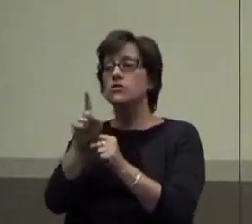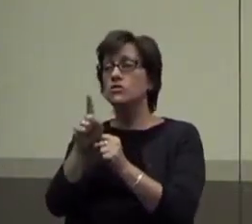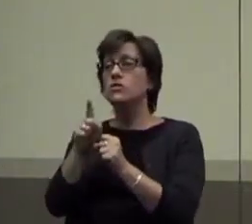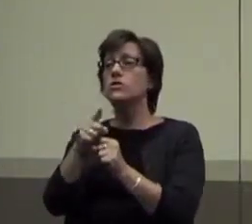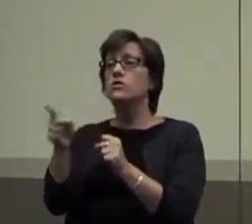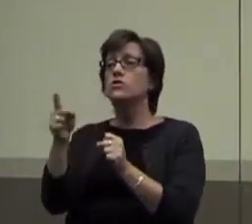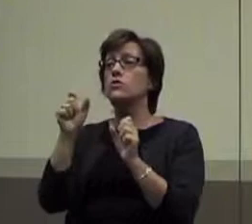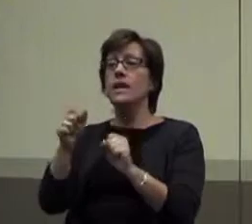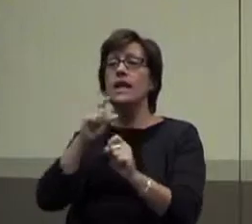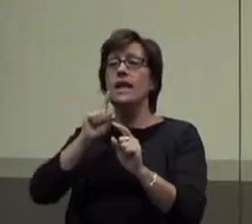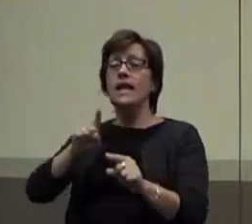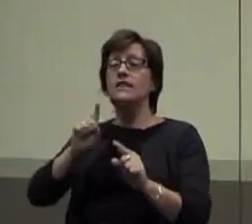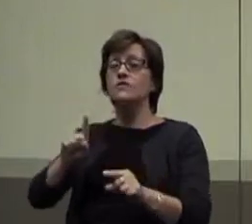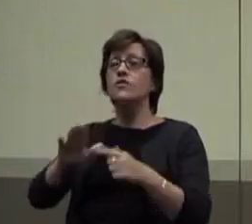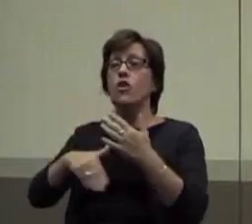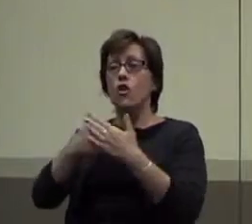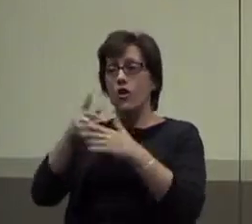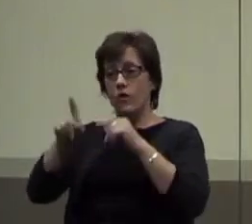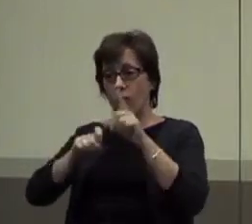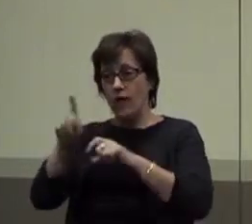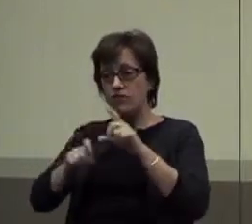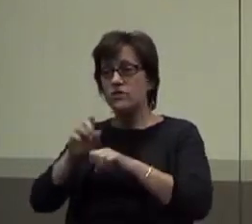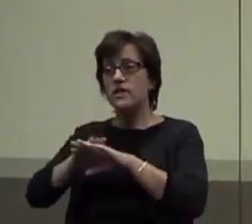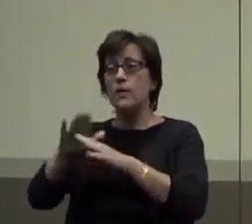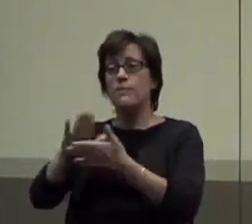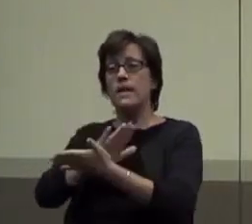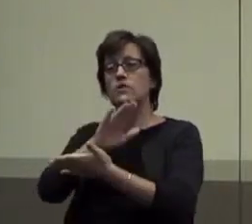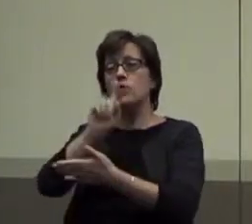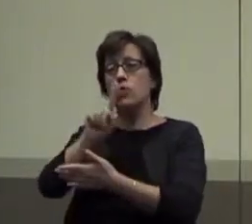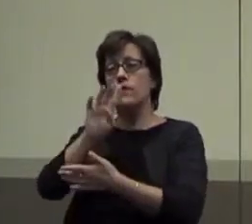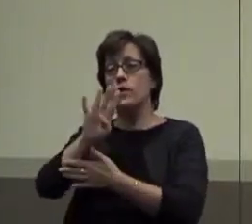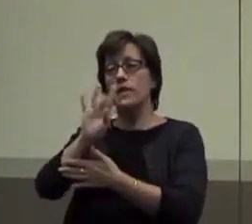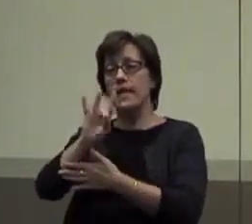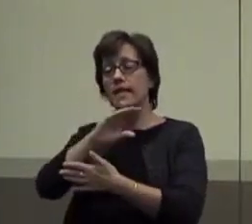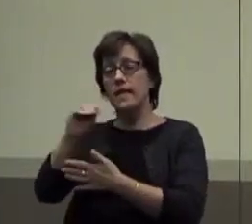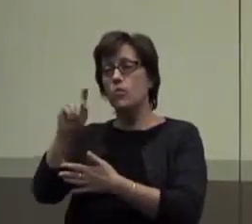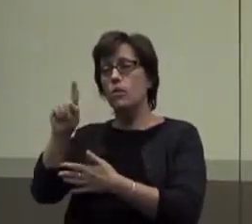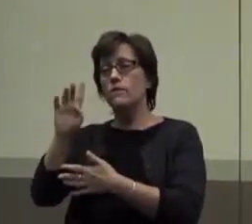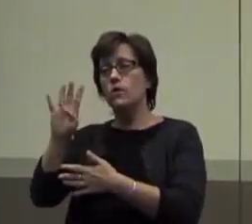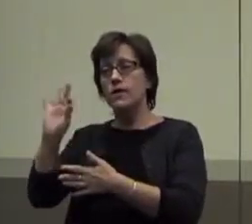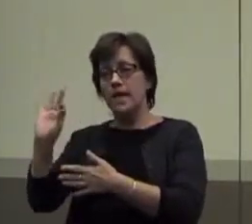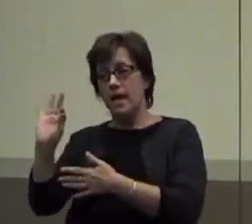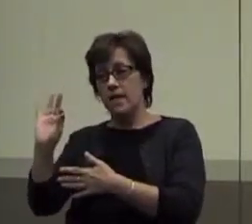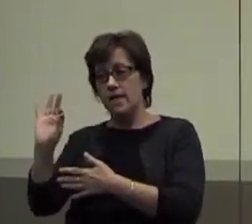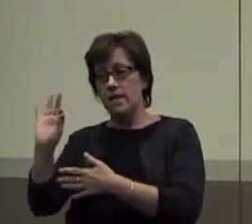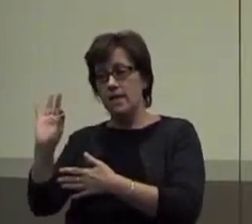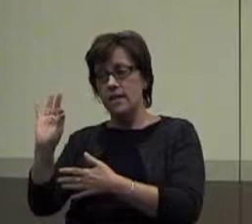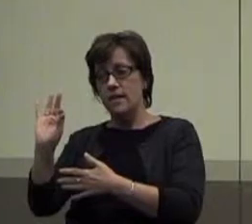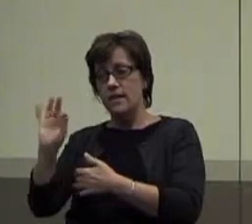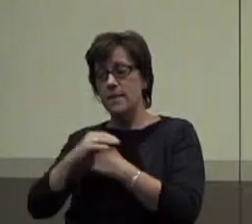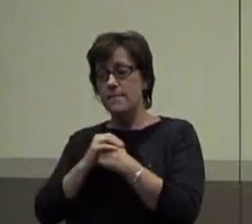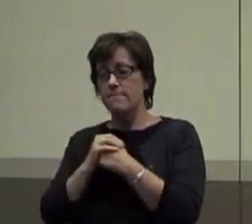that you can answer all of the questions on pages 148 and 149.